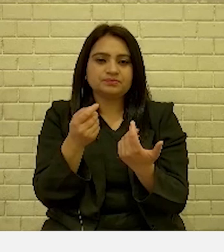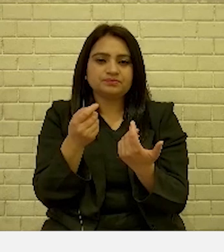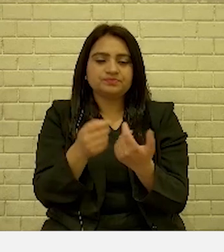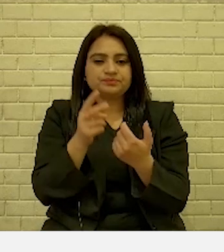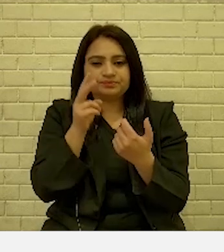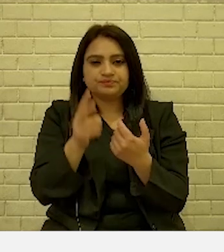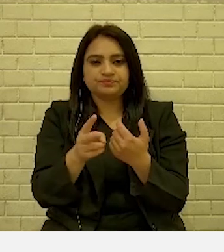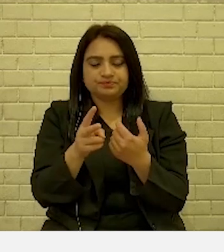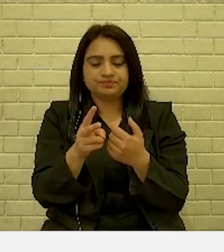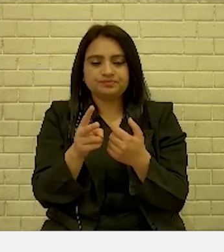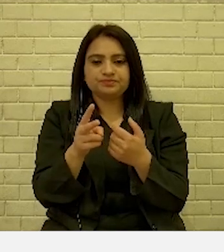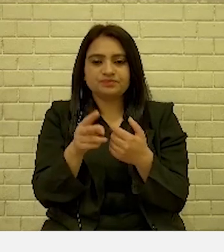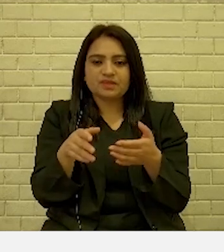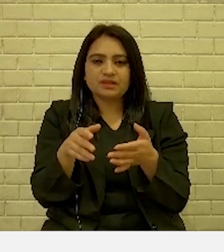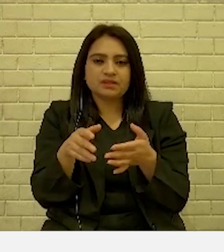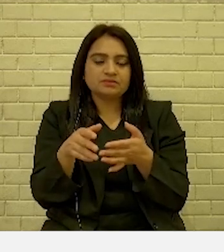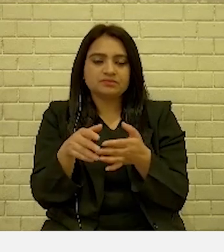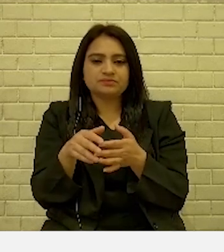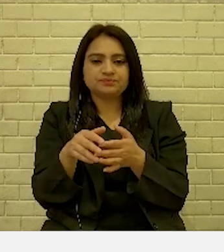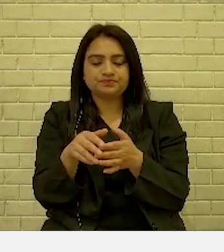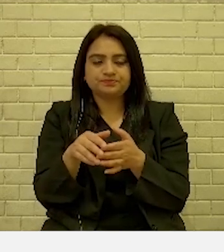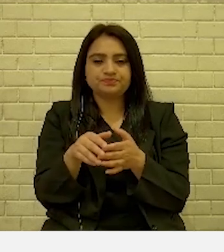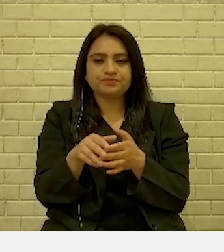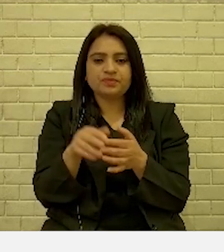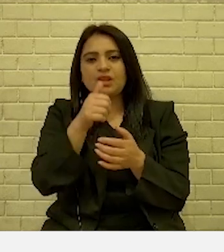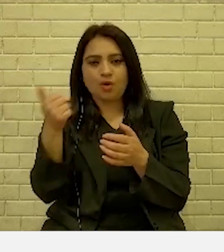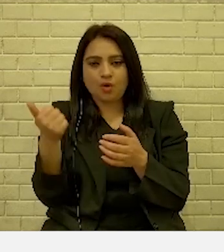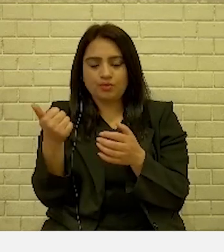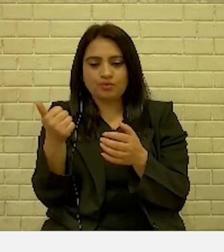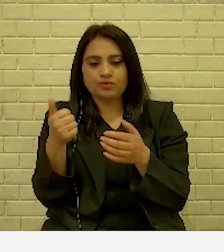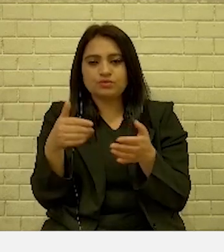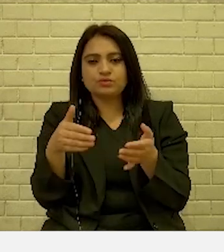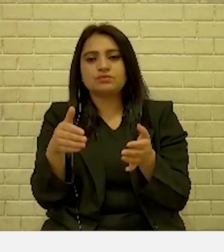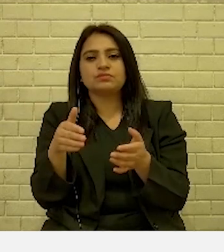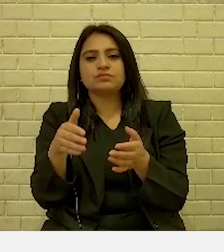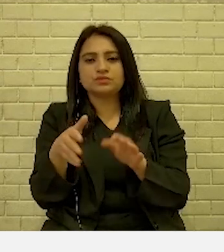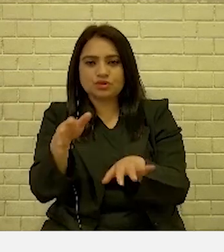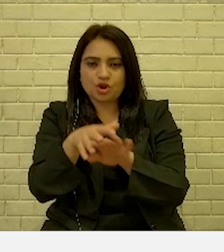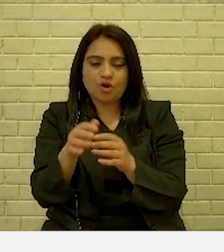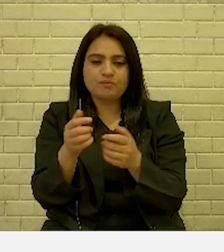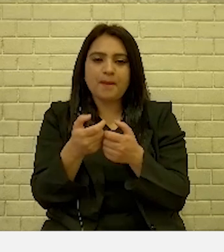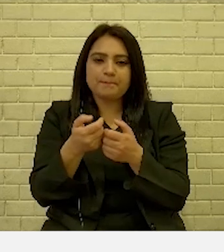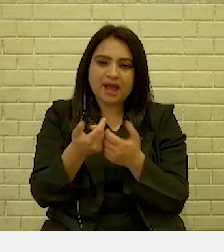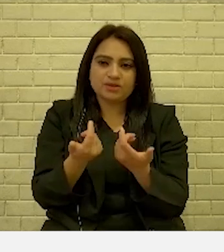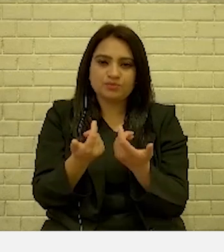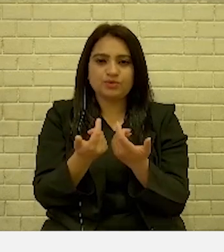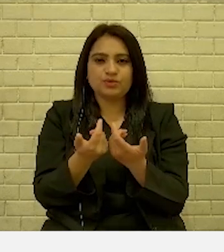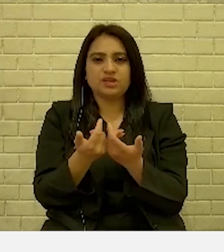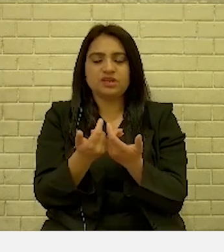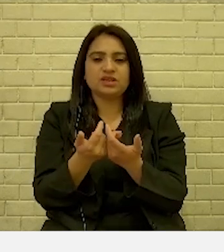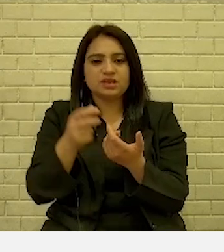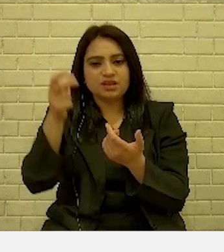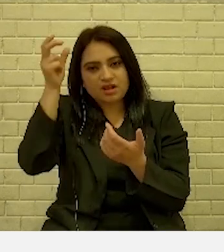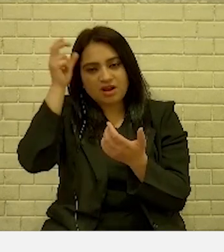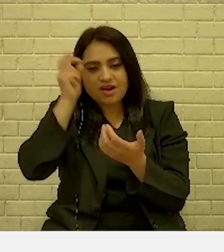vendors will come out, they will sell Pani Puris, Kebab Rose, Egg Rose, etc. The food that we enjoy of Nepal